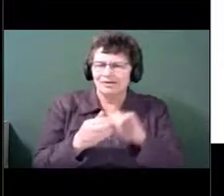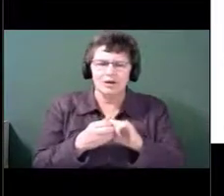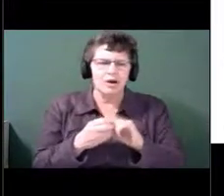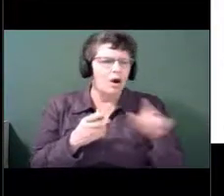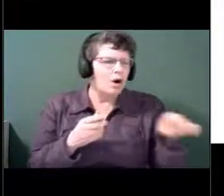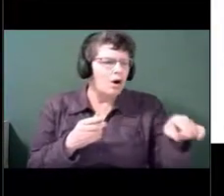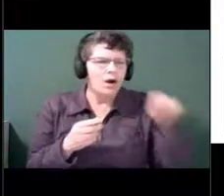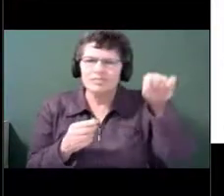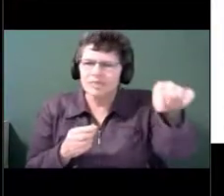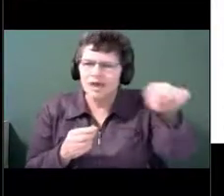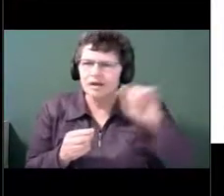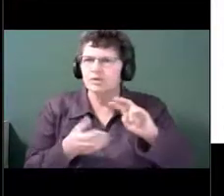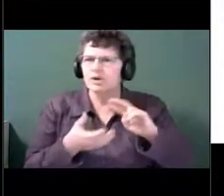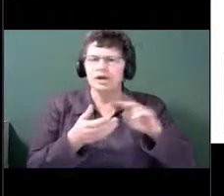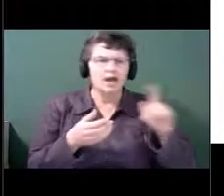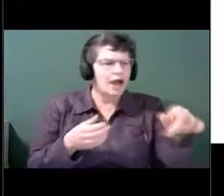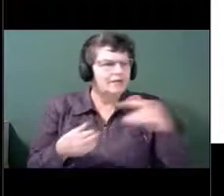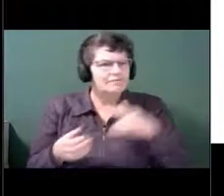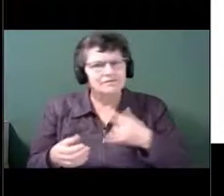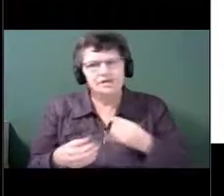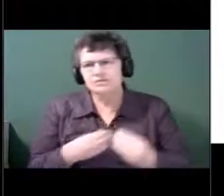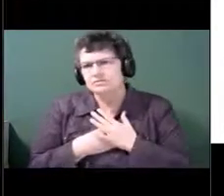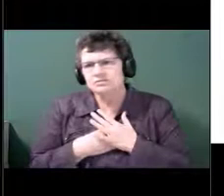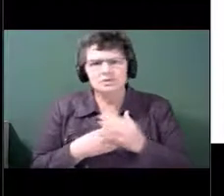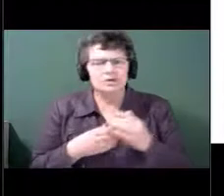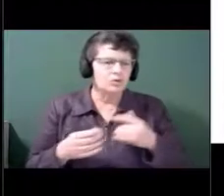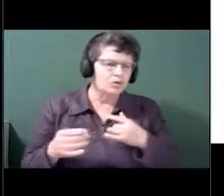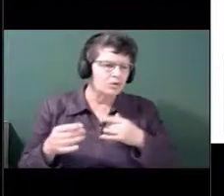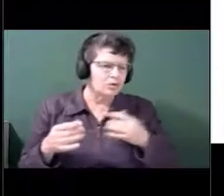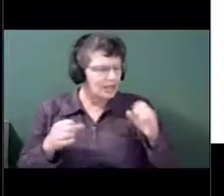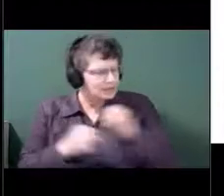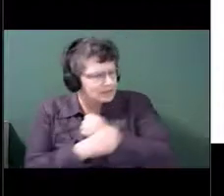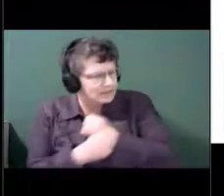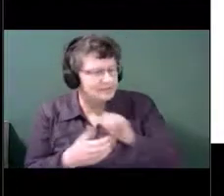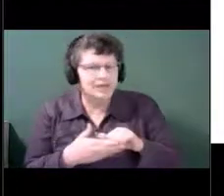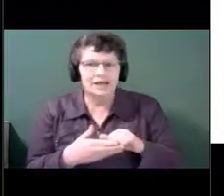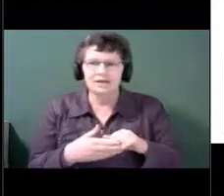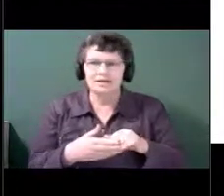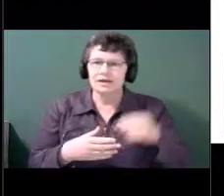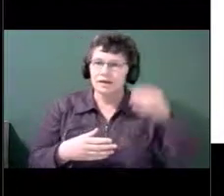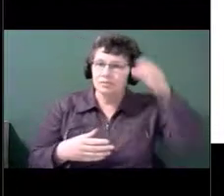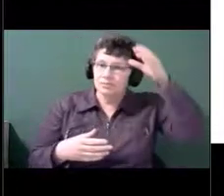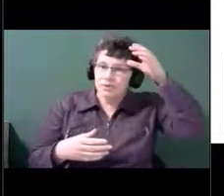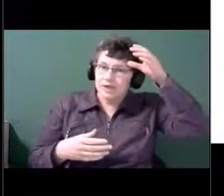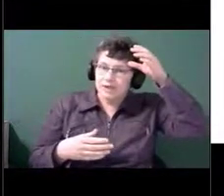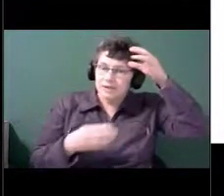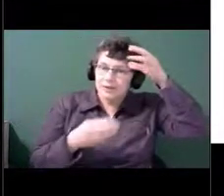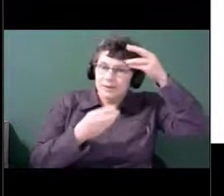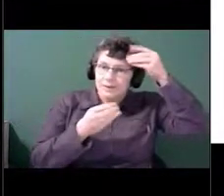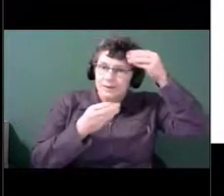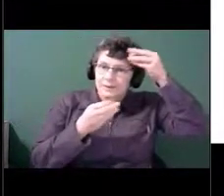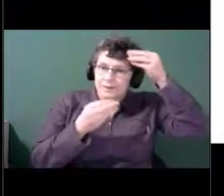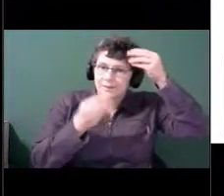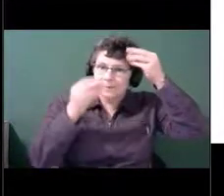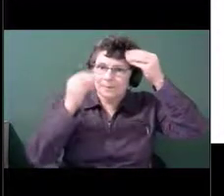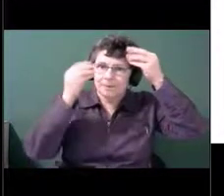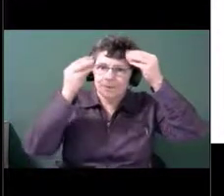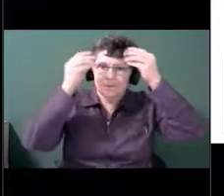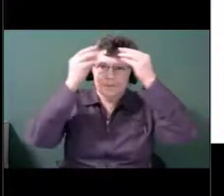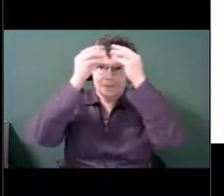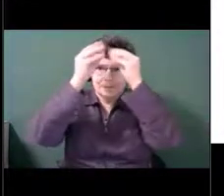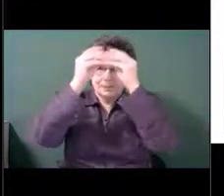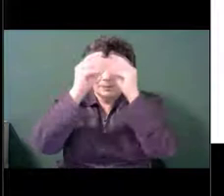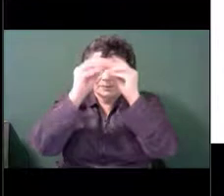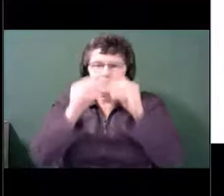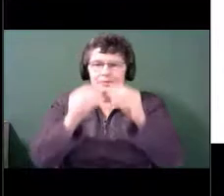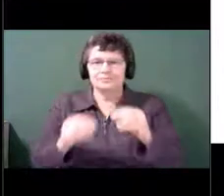everyone else's work. And our brains were stimulated to think about pieces of art like this one.